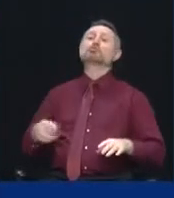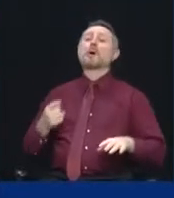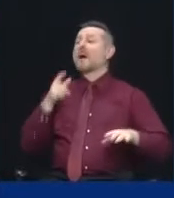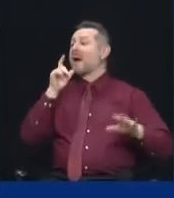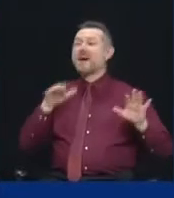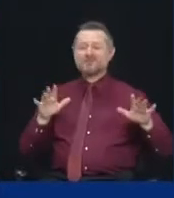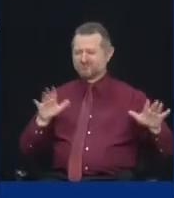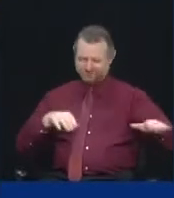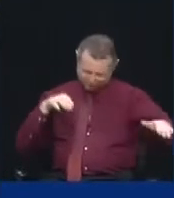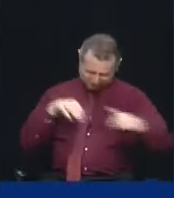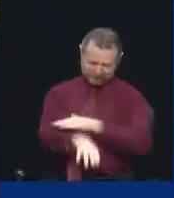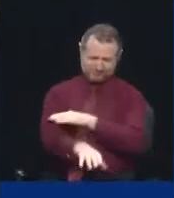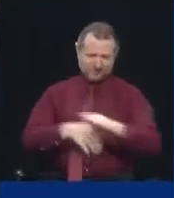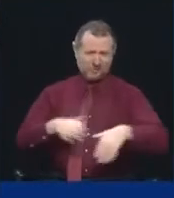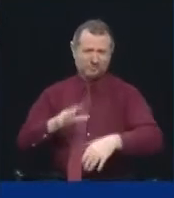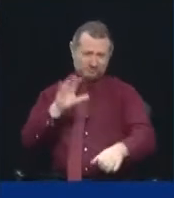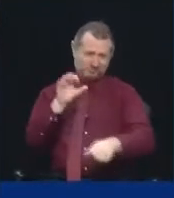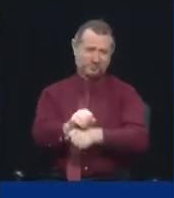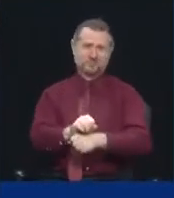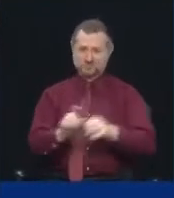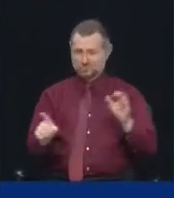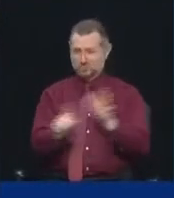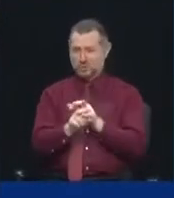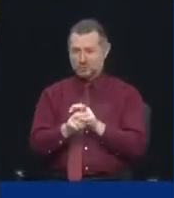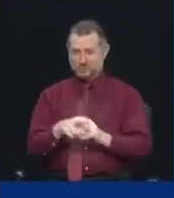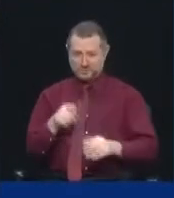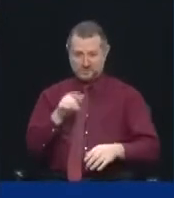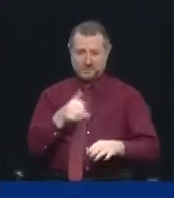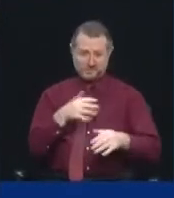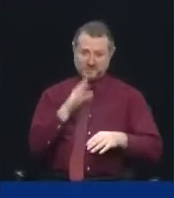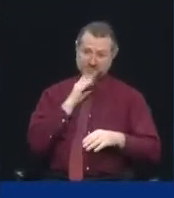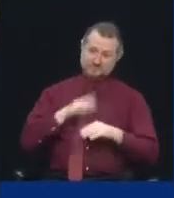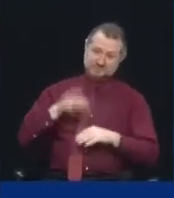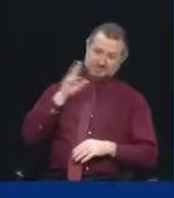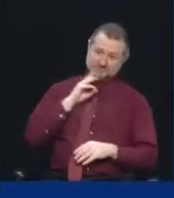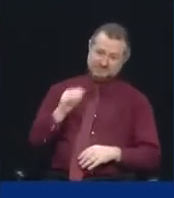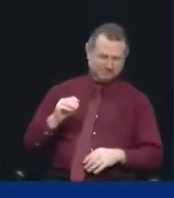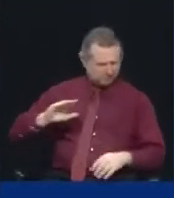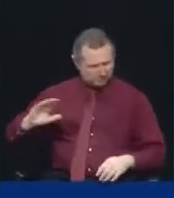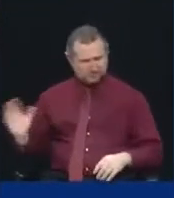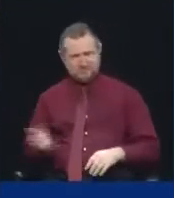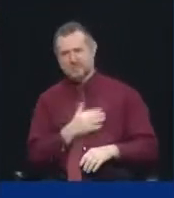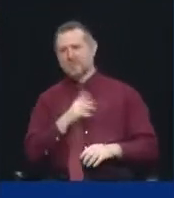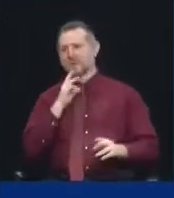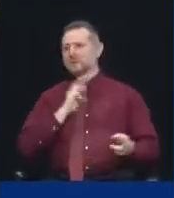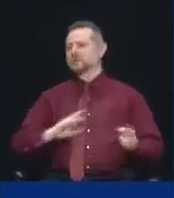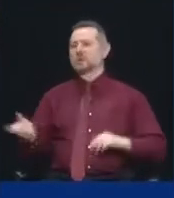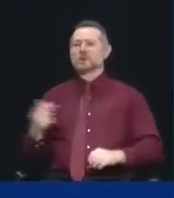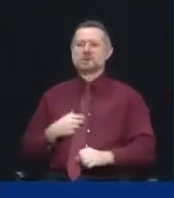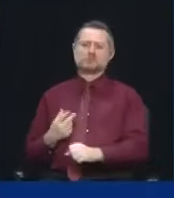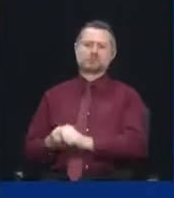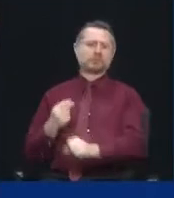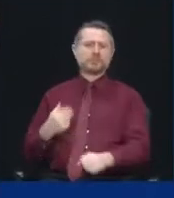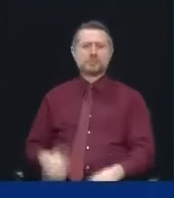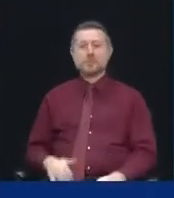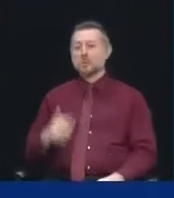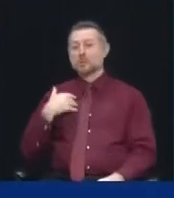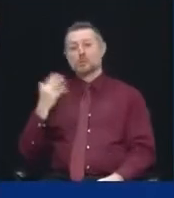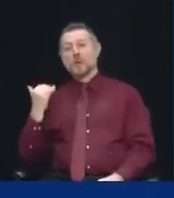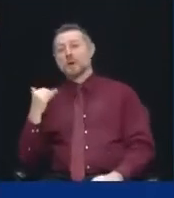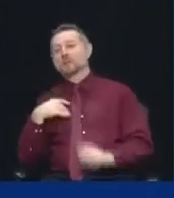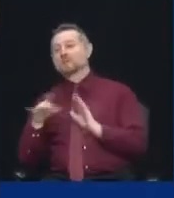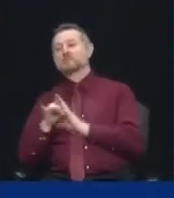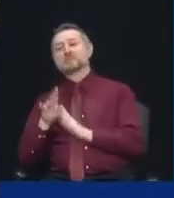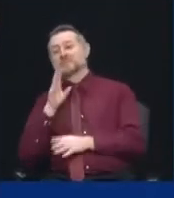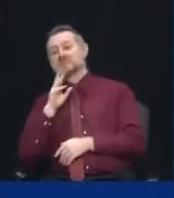up at the vaccination site if you're 60 plus, and they will give you a vaccine. Why 60 plus? Because the